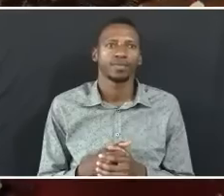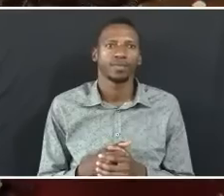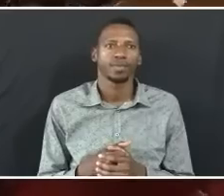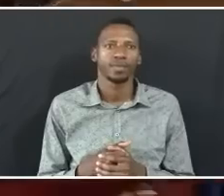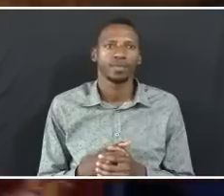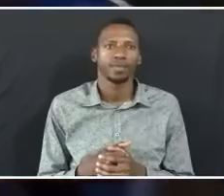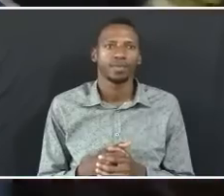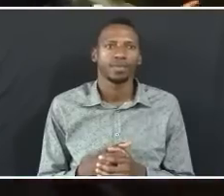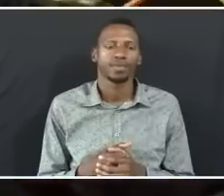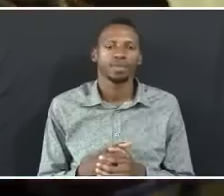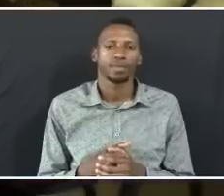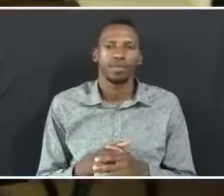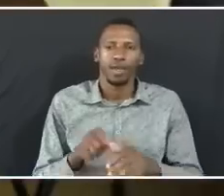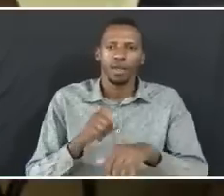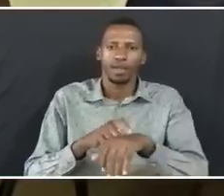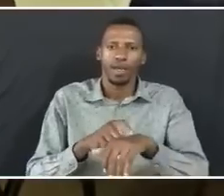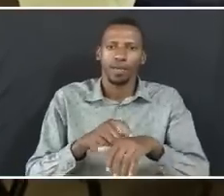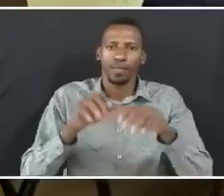And so in the Eden marriage,